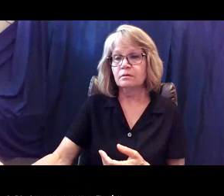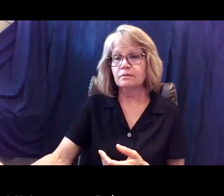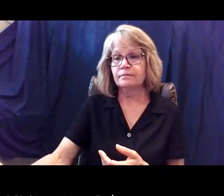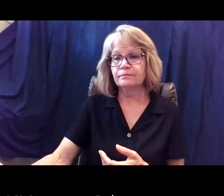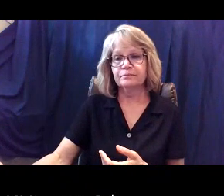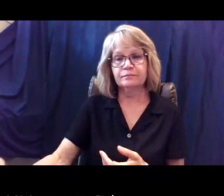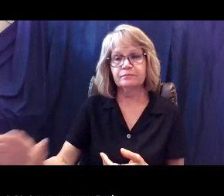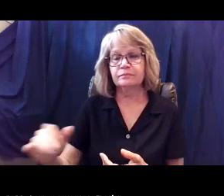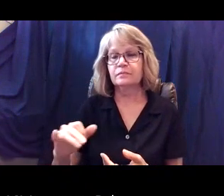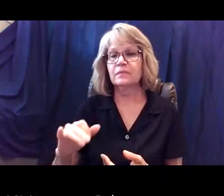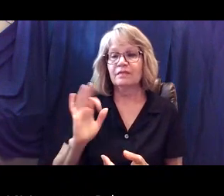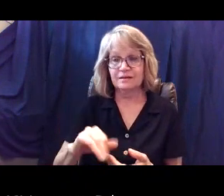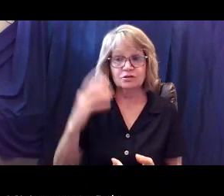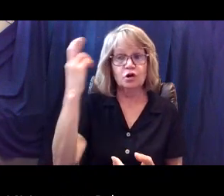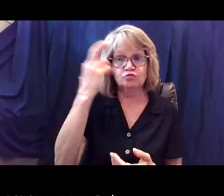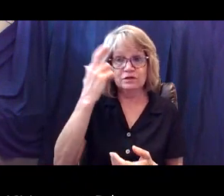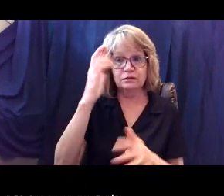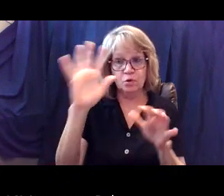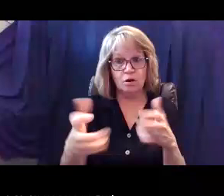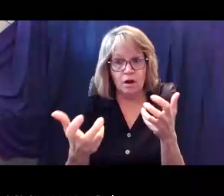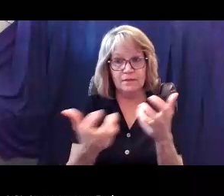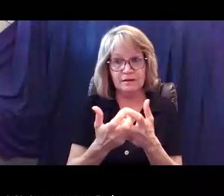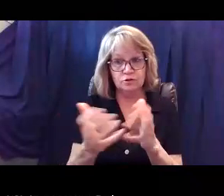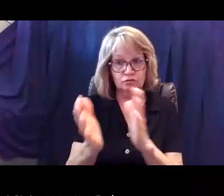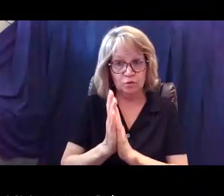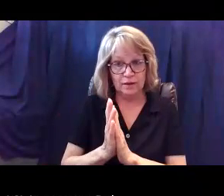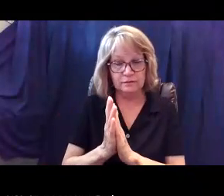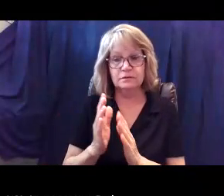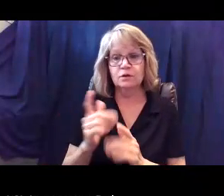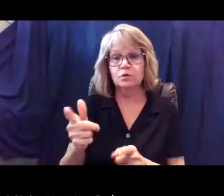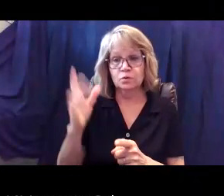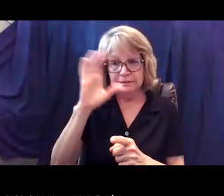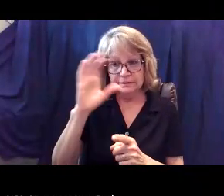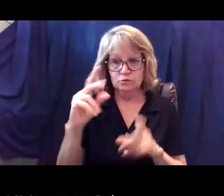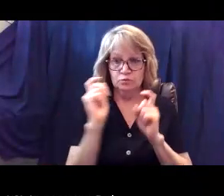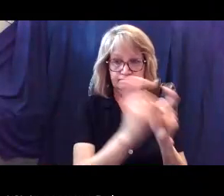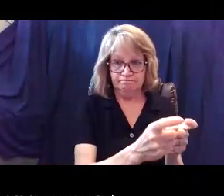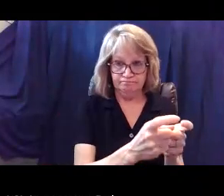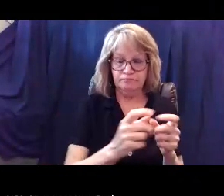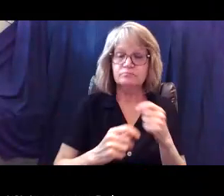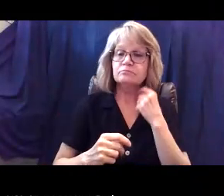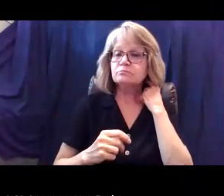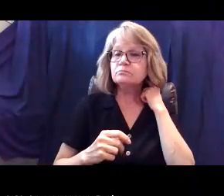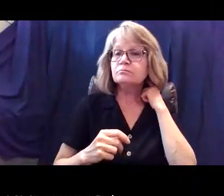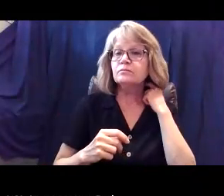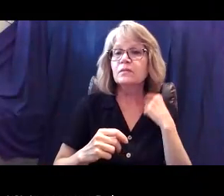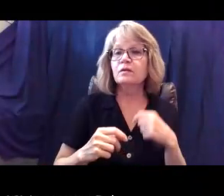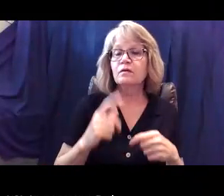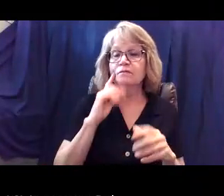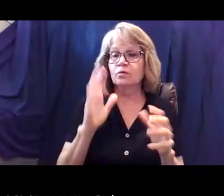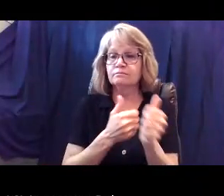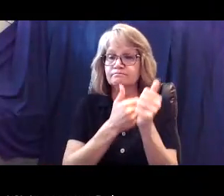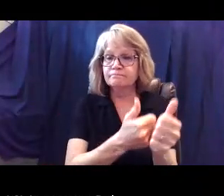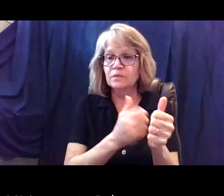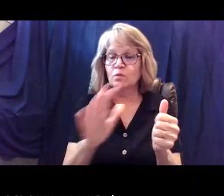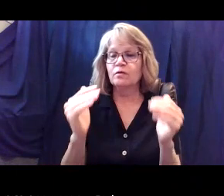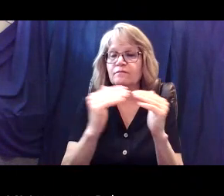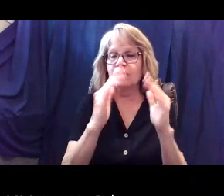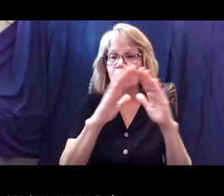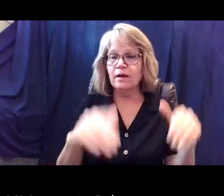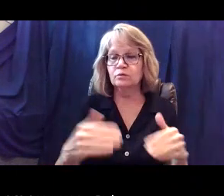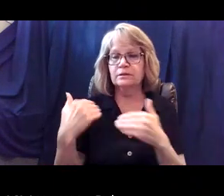an reasonable accommodation request that you're seeking to grant to comply with your fair housing